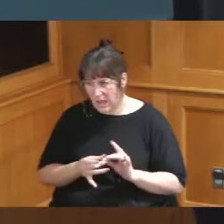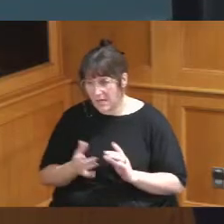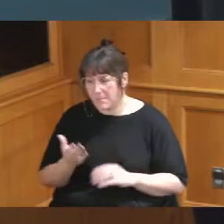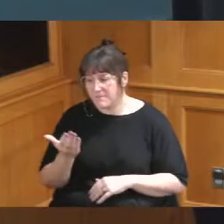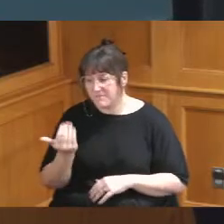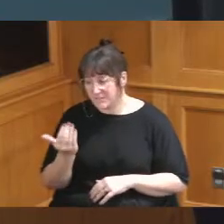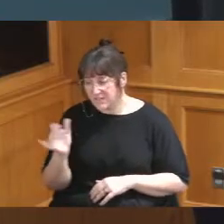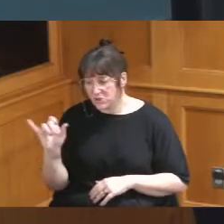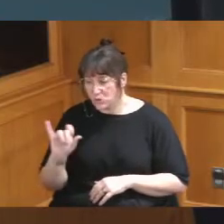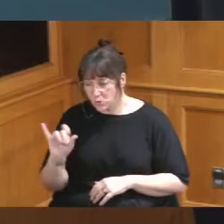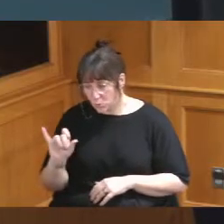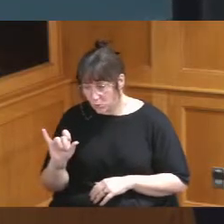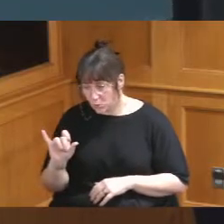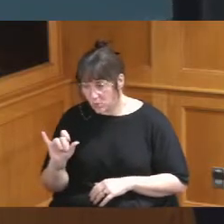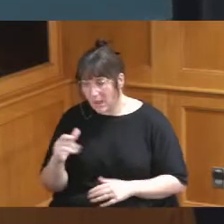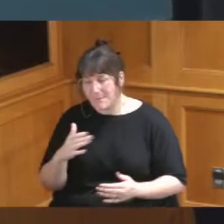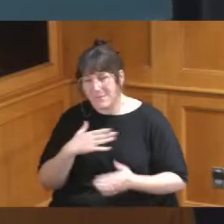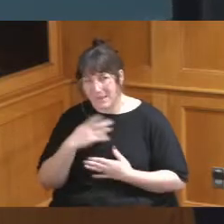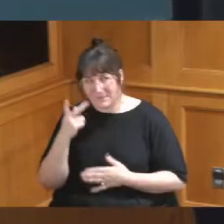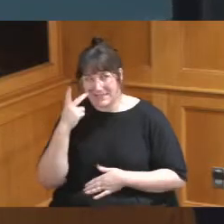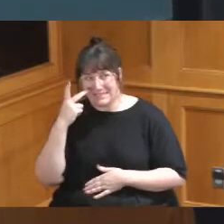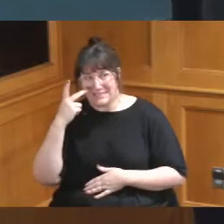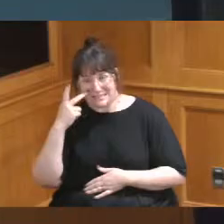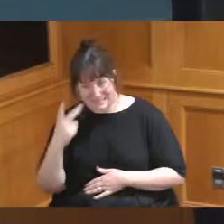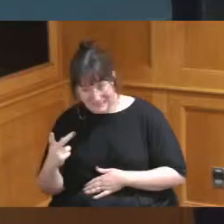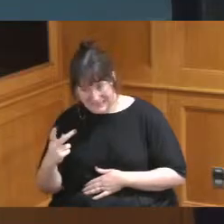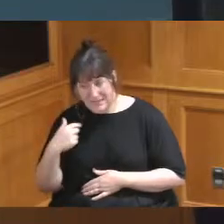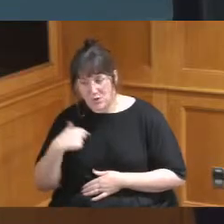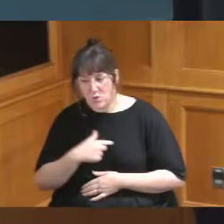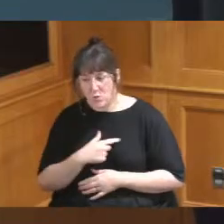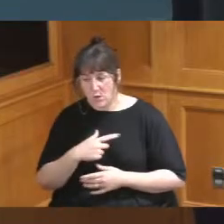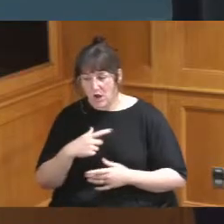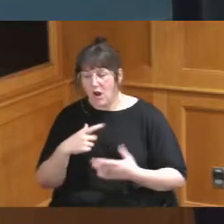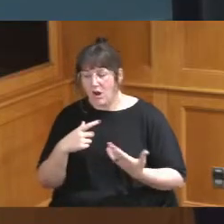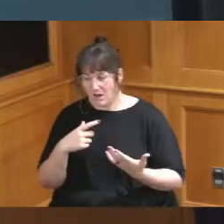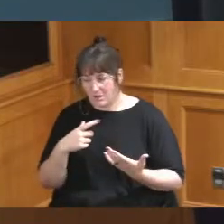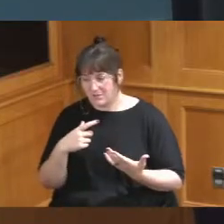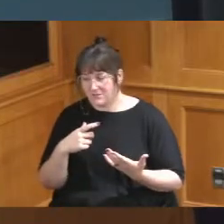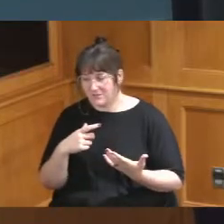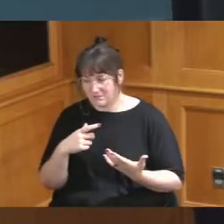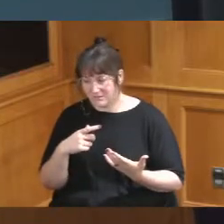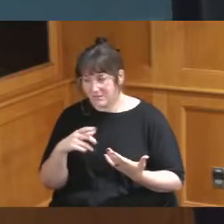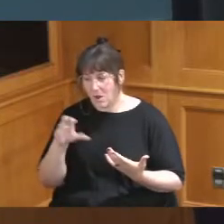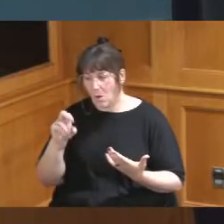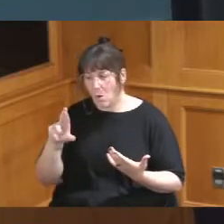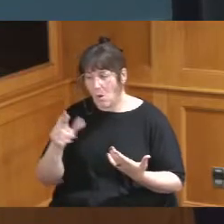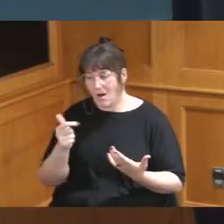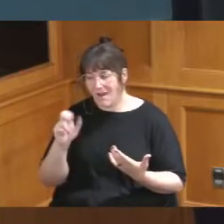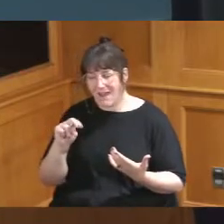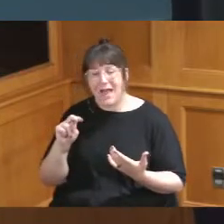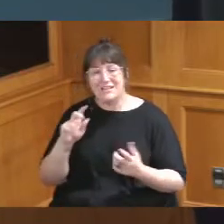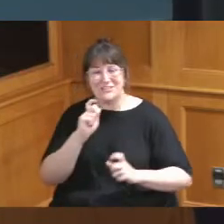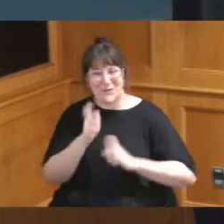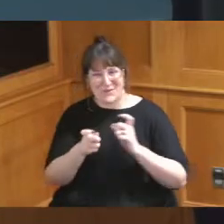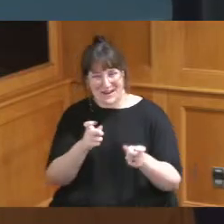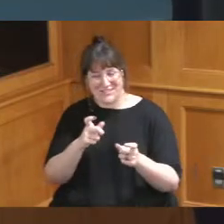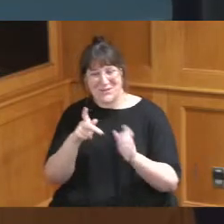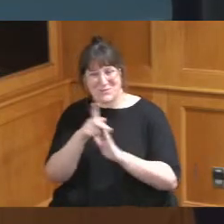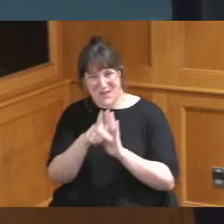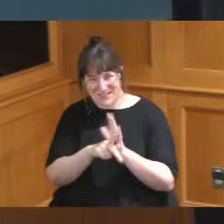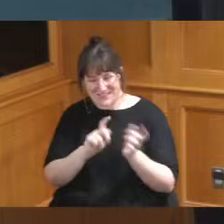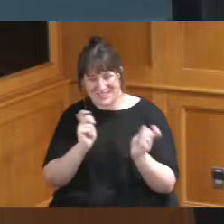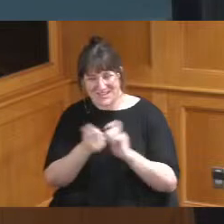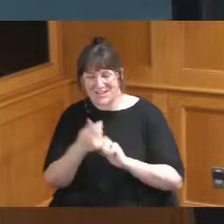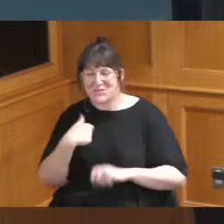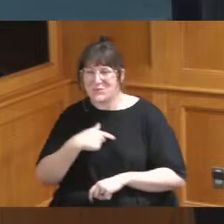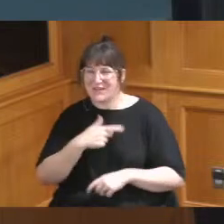15 too. I'm glad to see this, that we're putting into place the organ donation policy. We